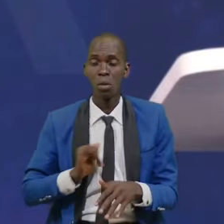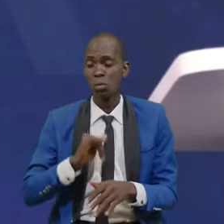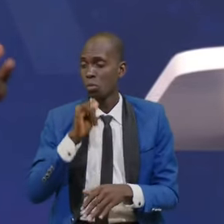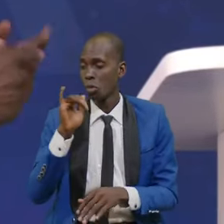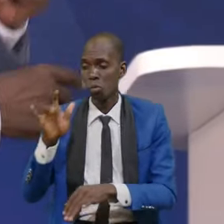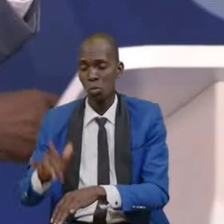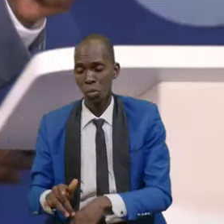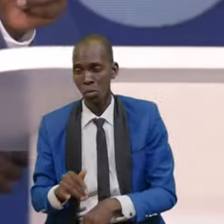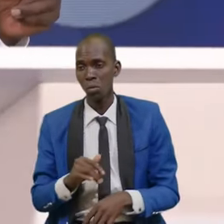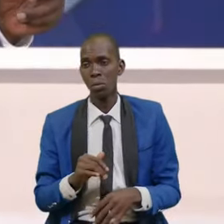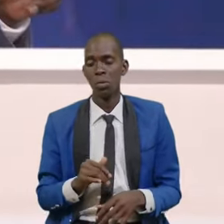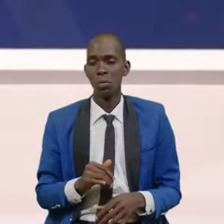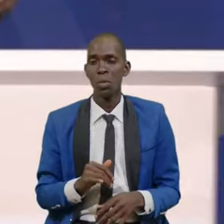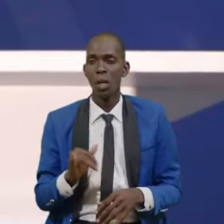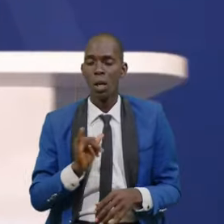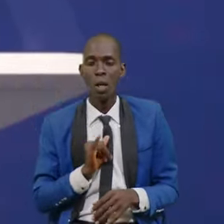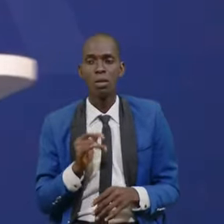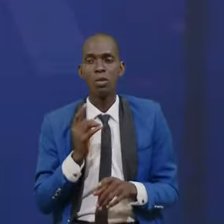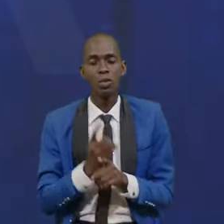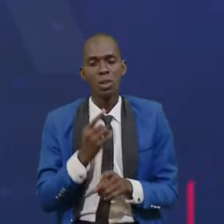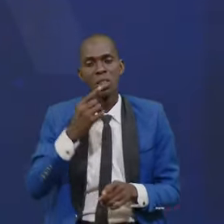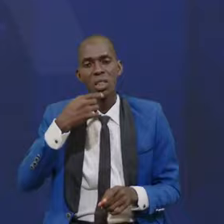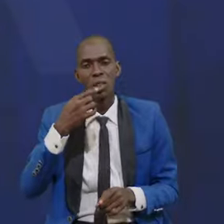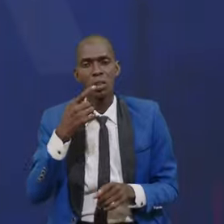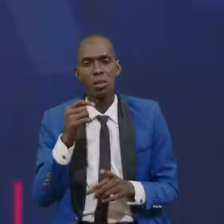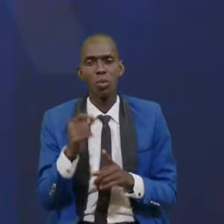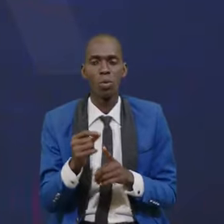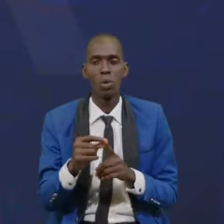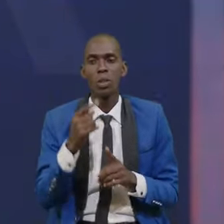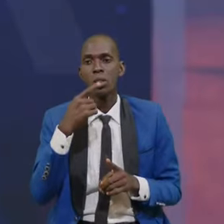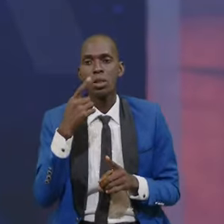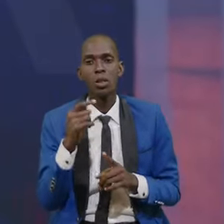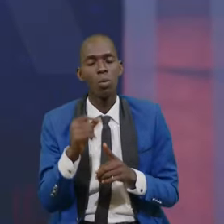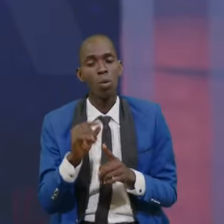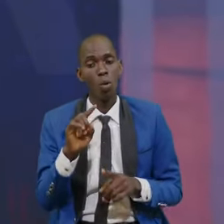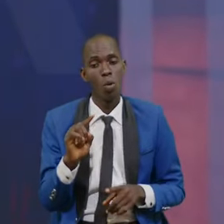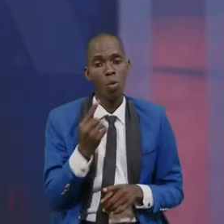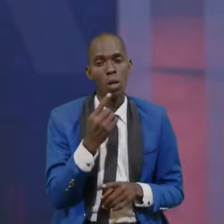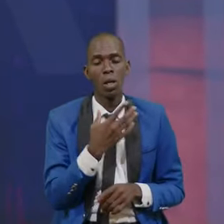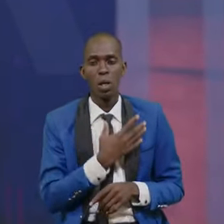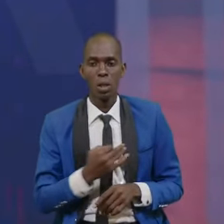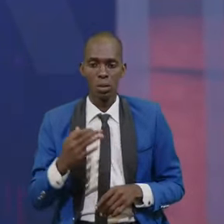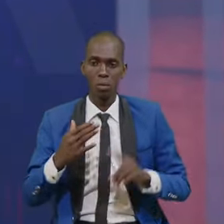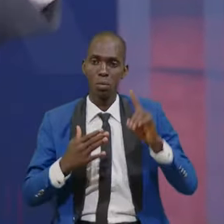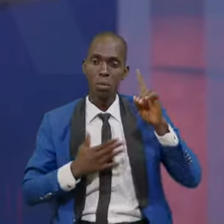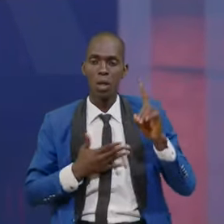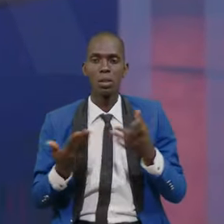him. Why? Speak the word only, and my servant